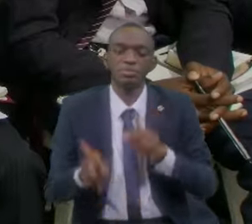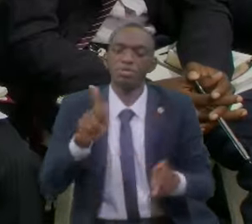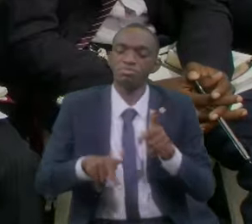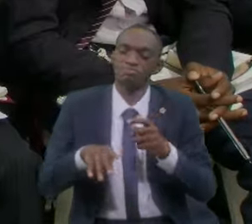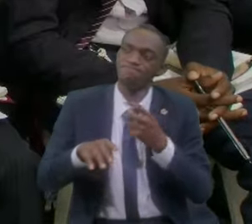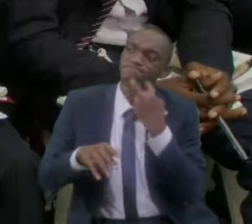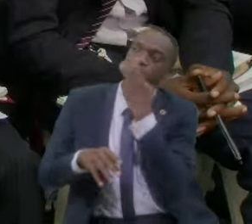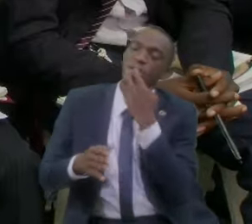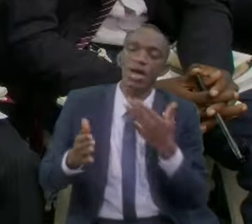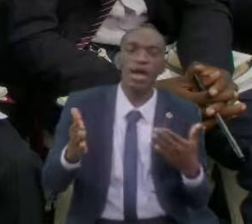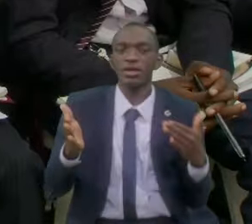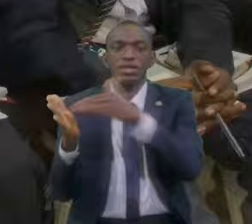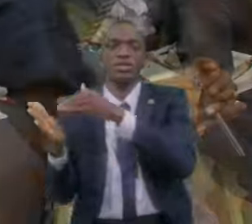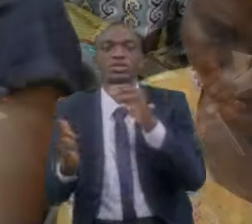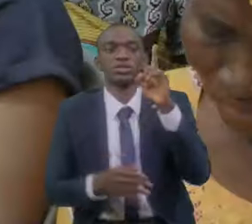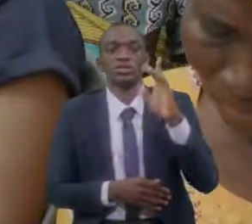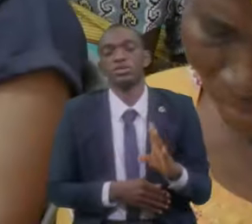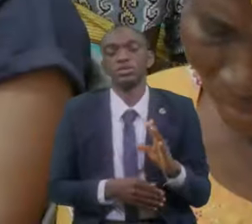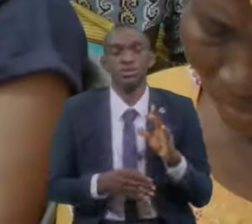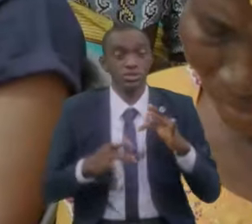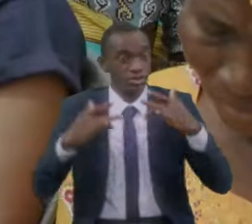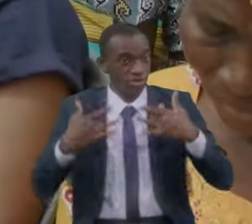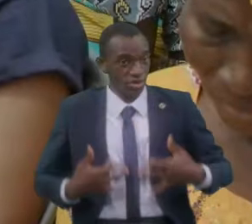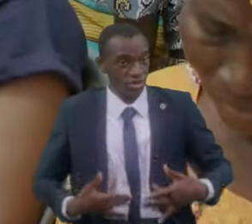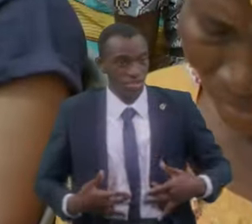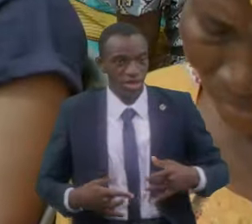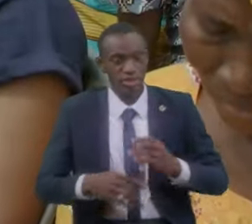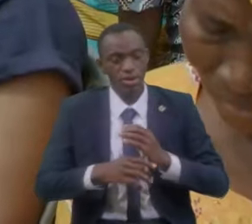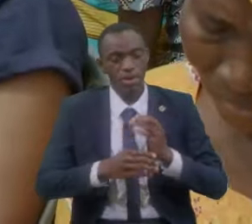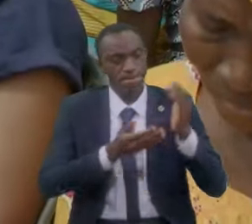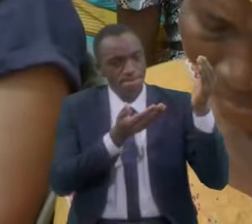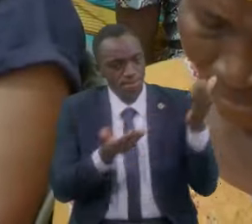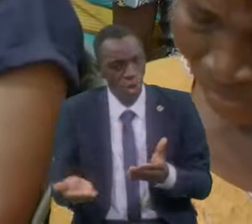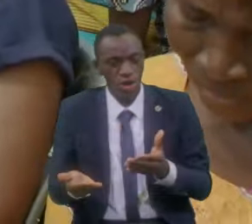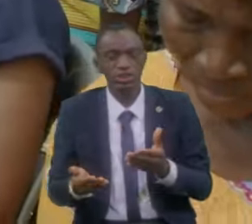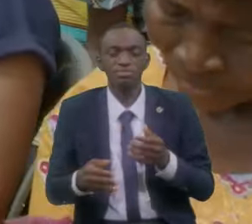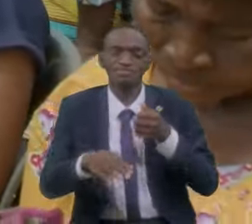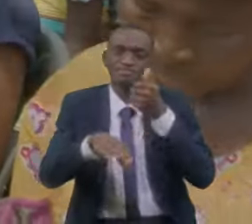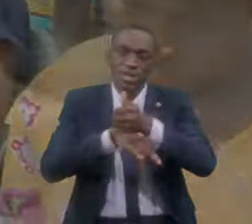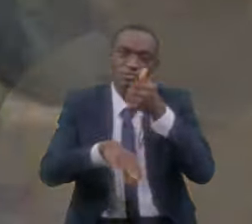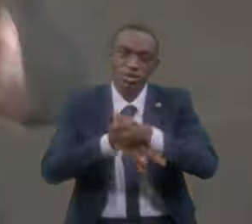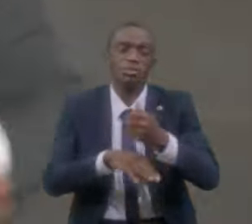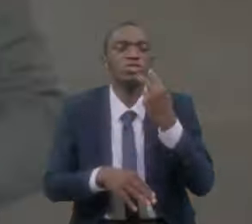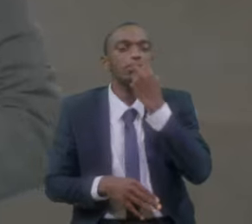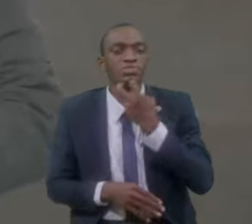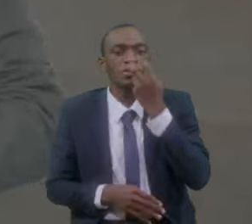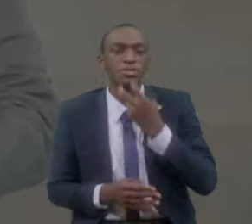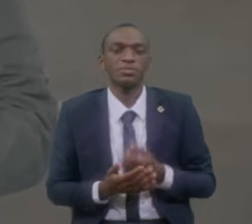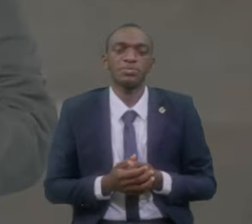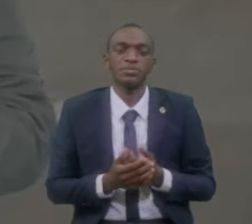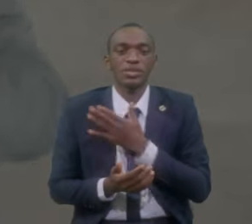God. Discouragement brought blasphemous speech, and